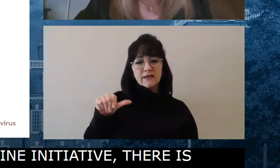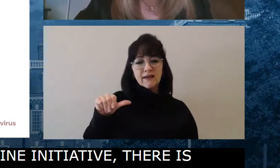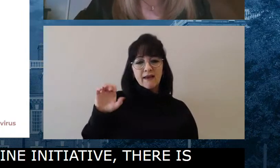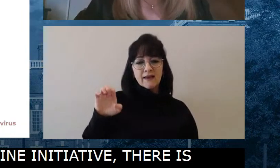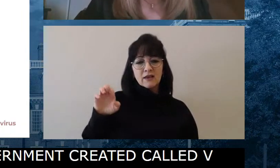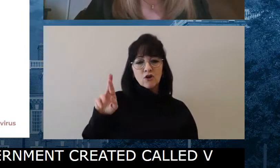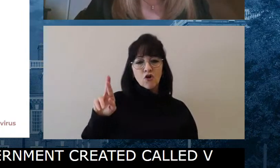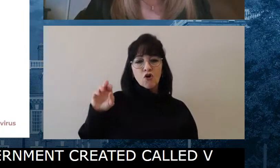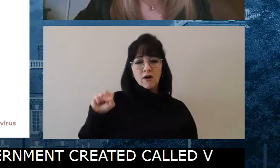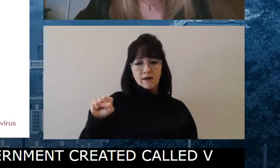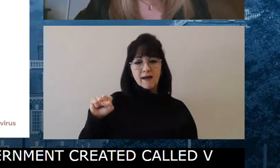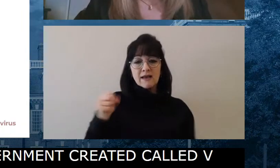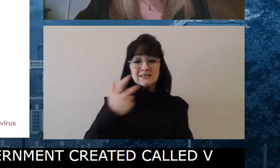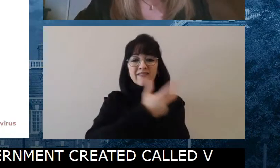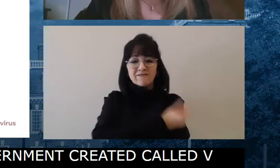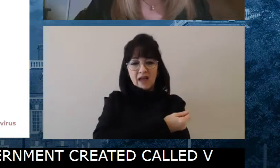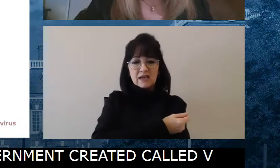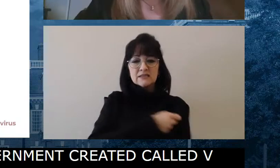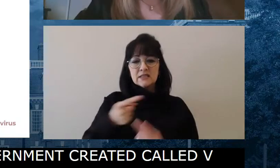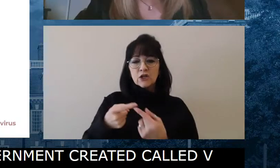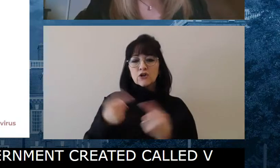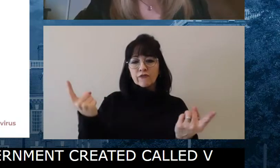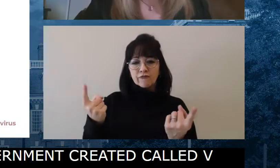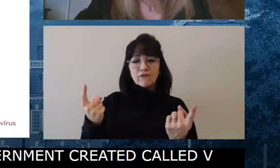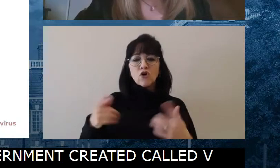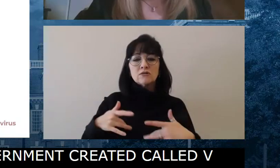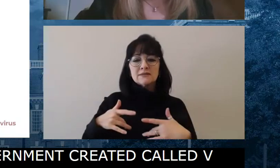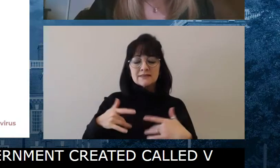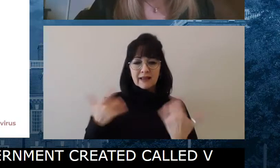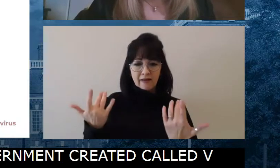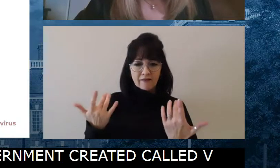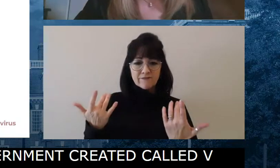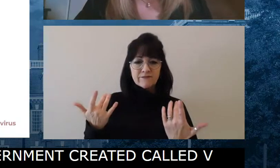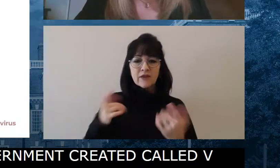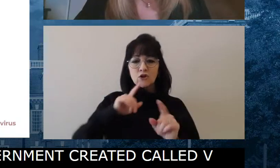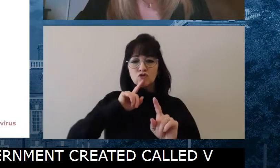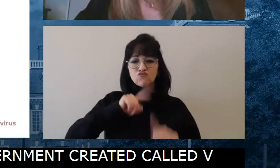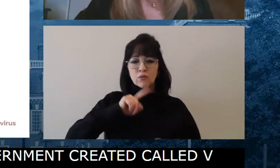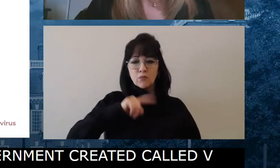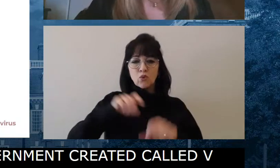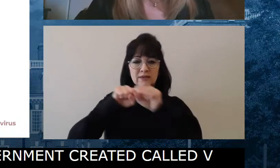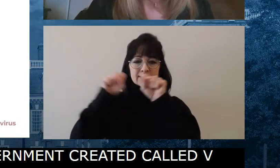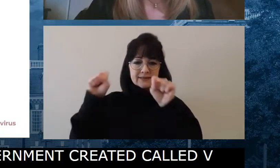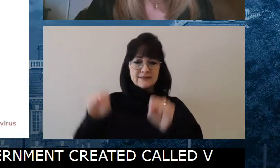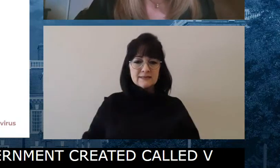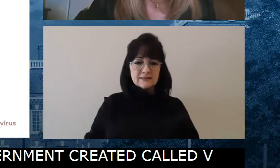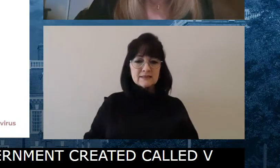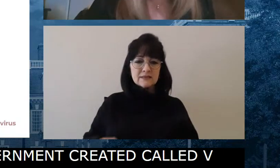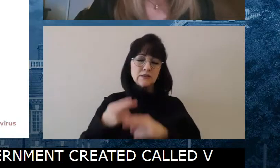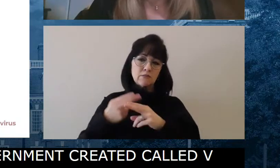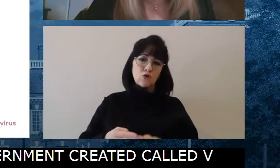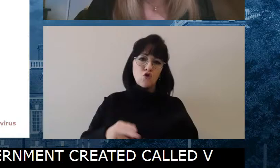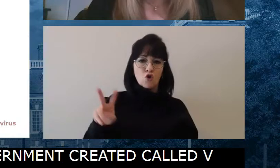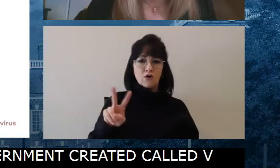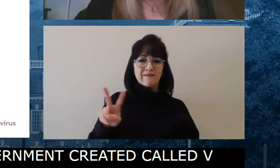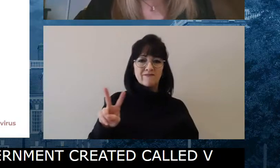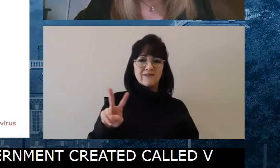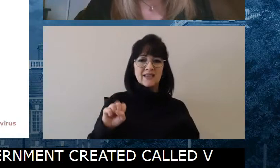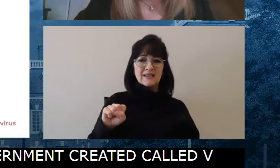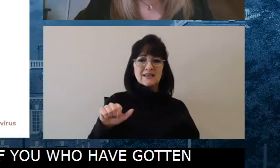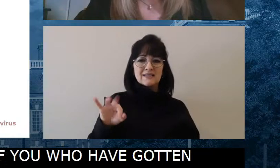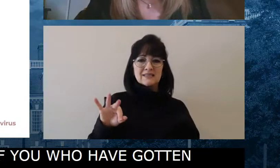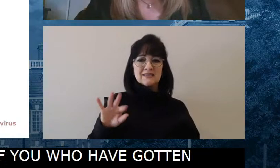to share any side effects that you have via text. And so of almost 14 million